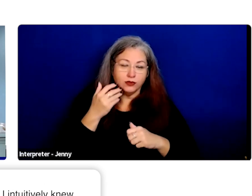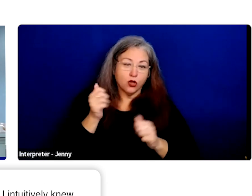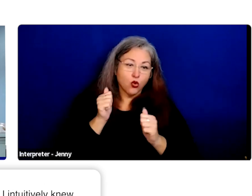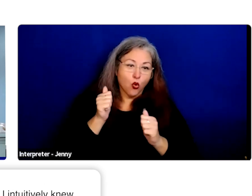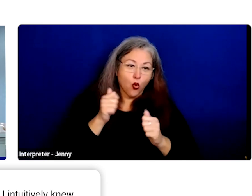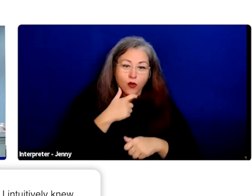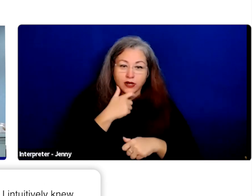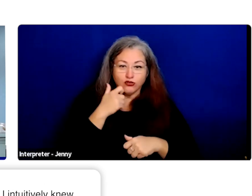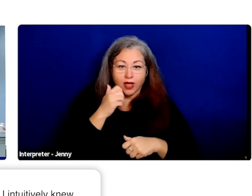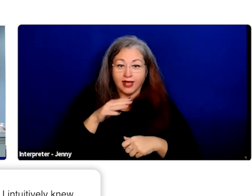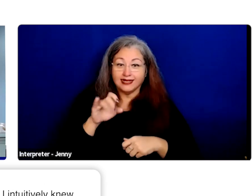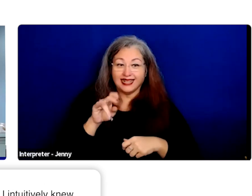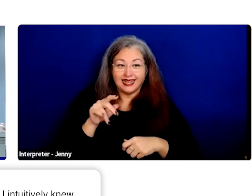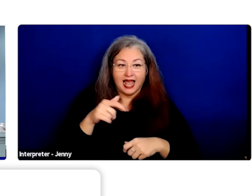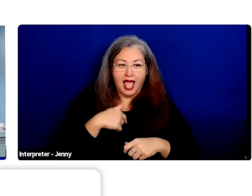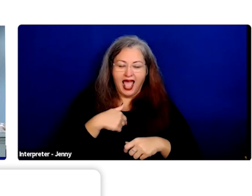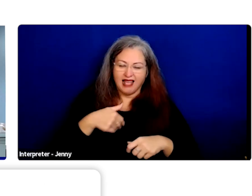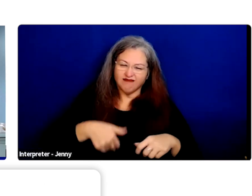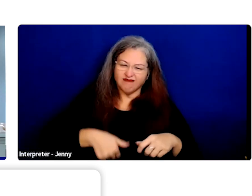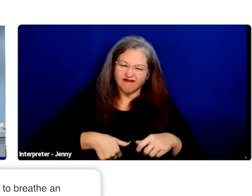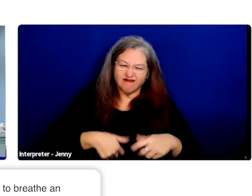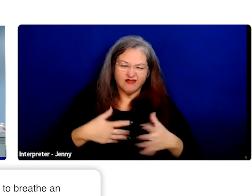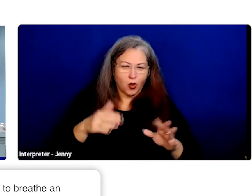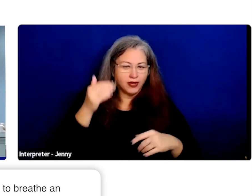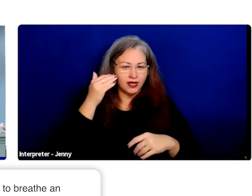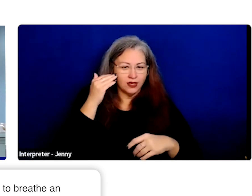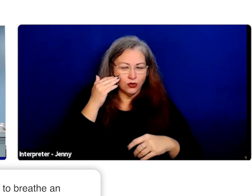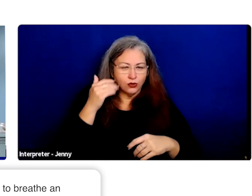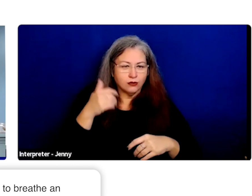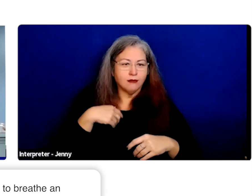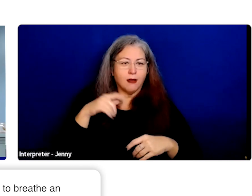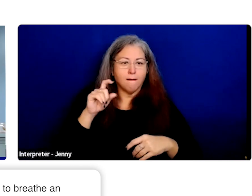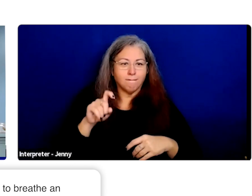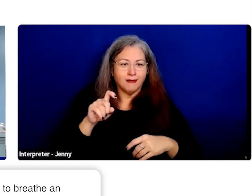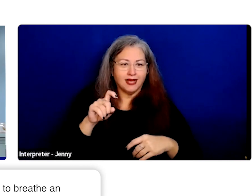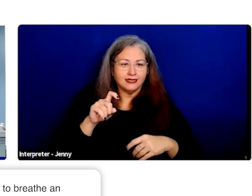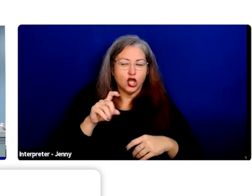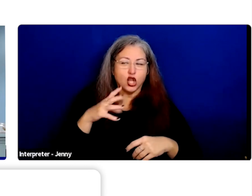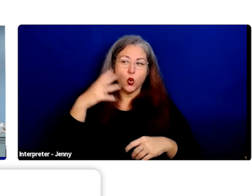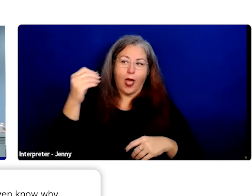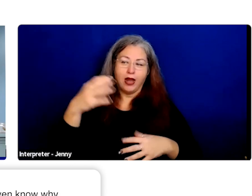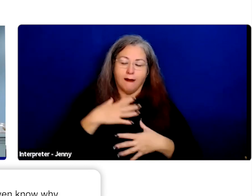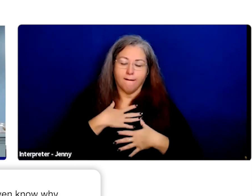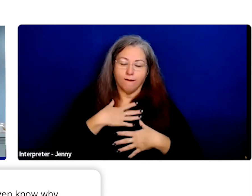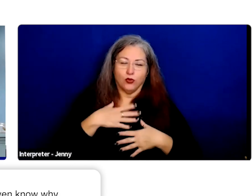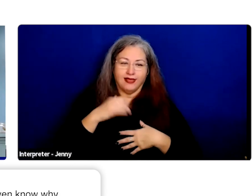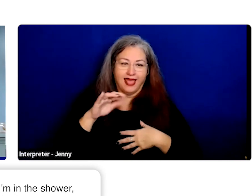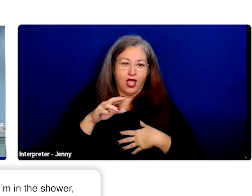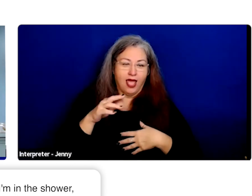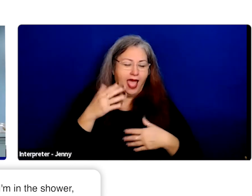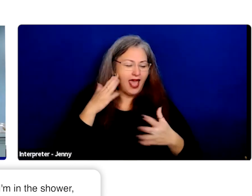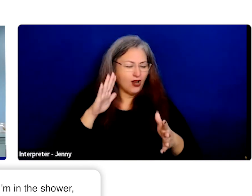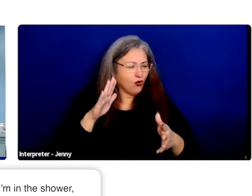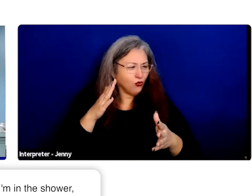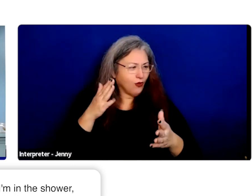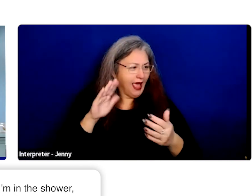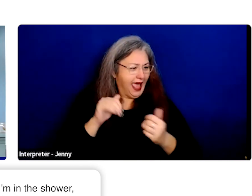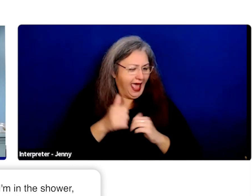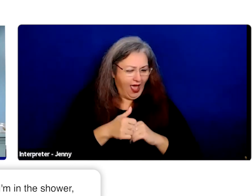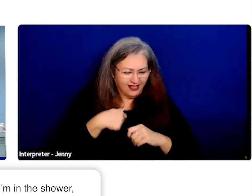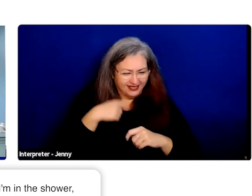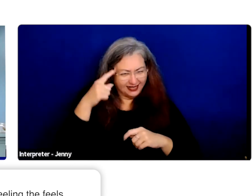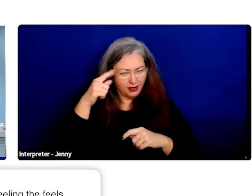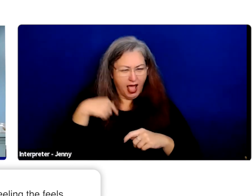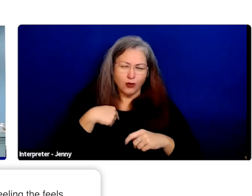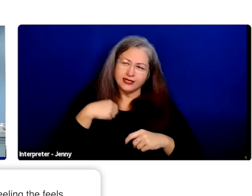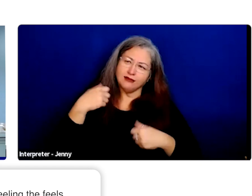And Celine, I intuitively knew I needed to breathe in outside air. I don't even know why. So literally, I'm in the